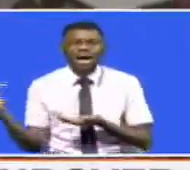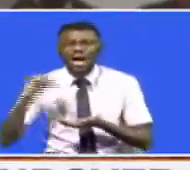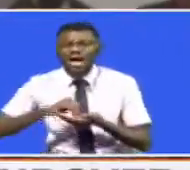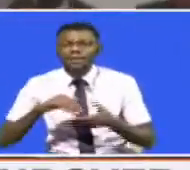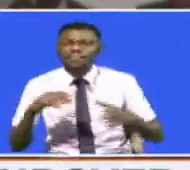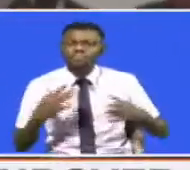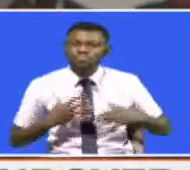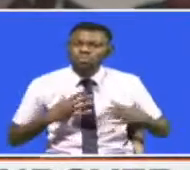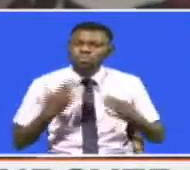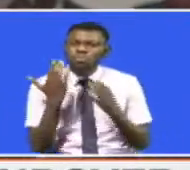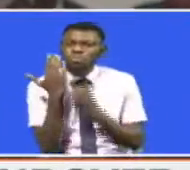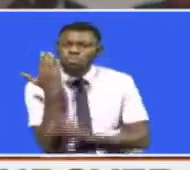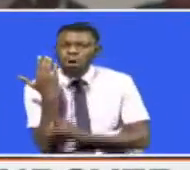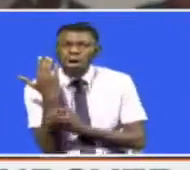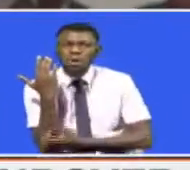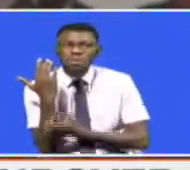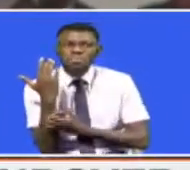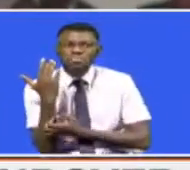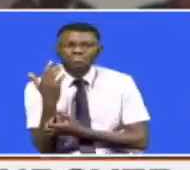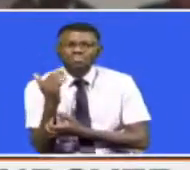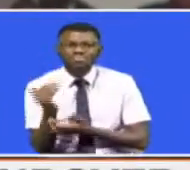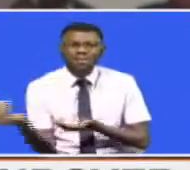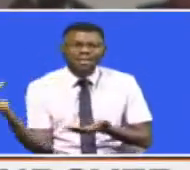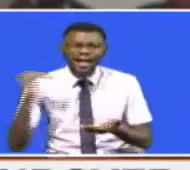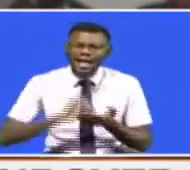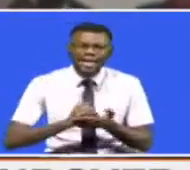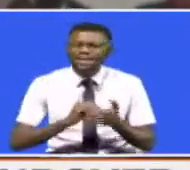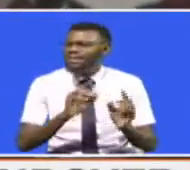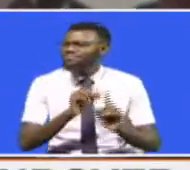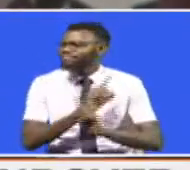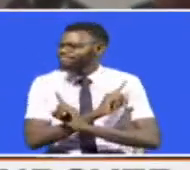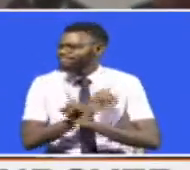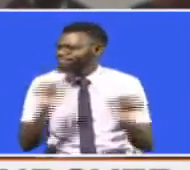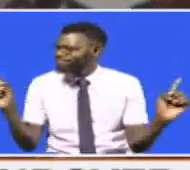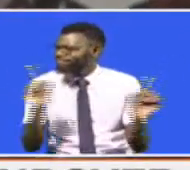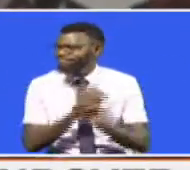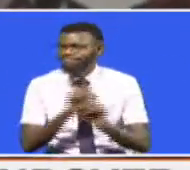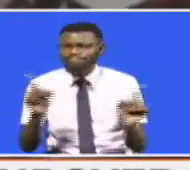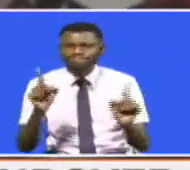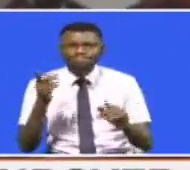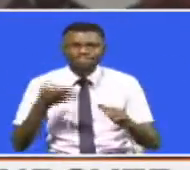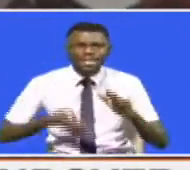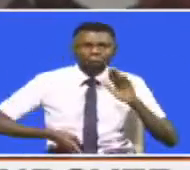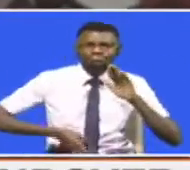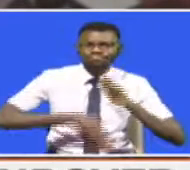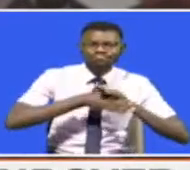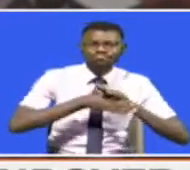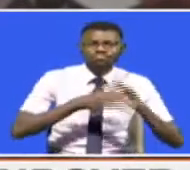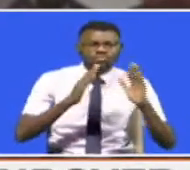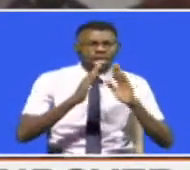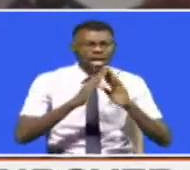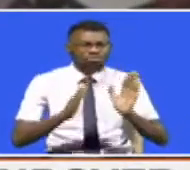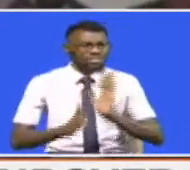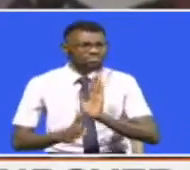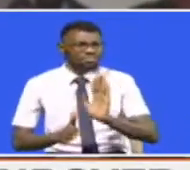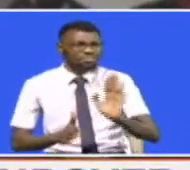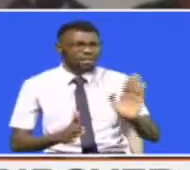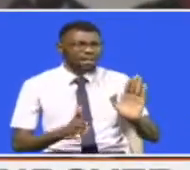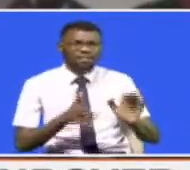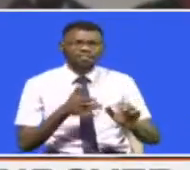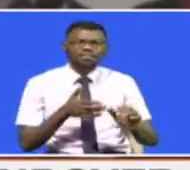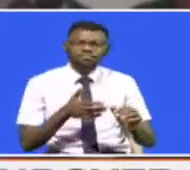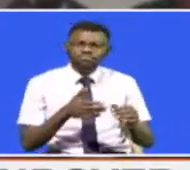poor people will never again be evicted in brutal evictions by state